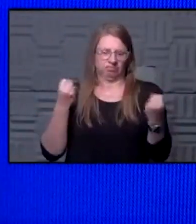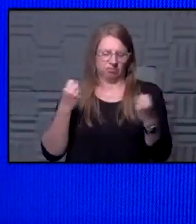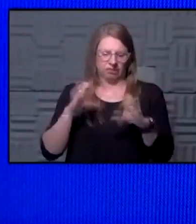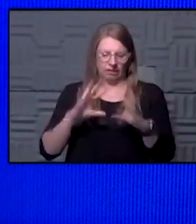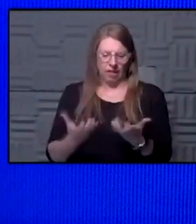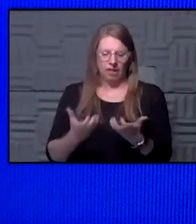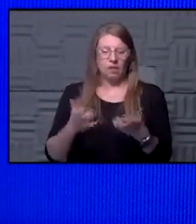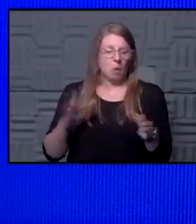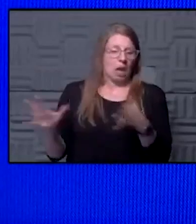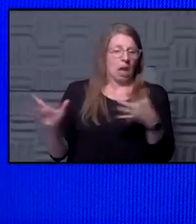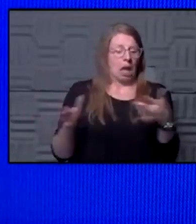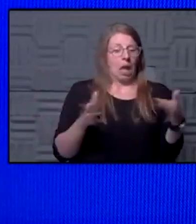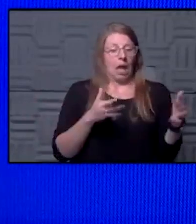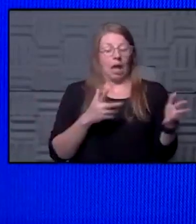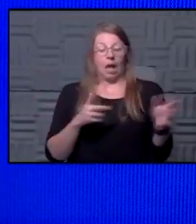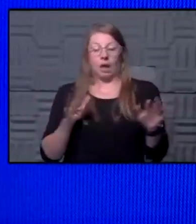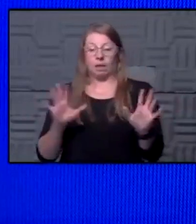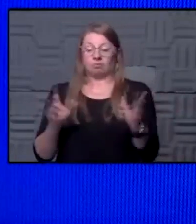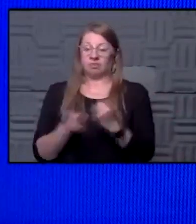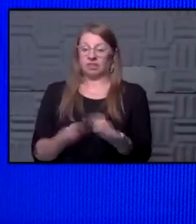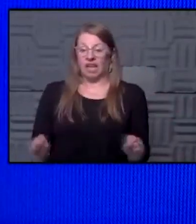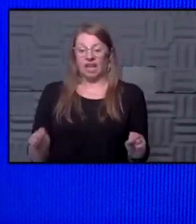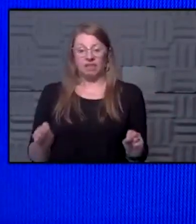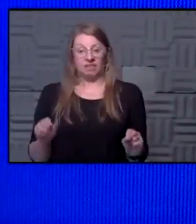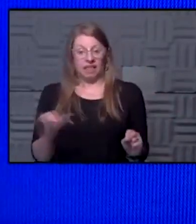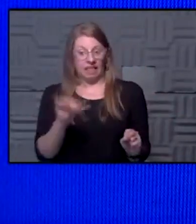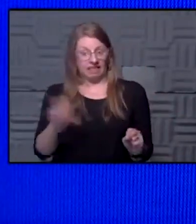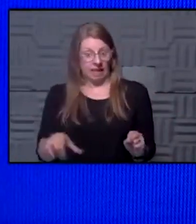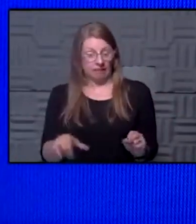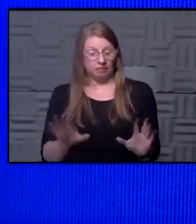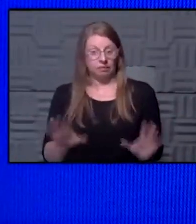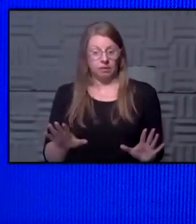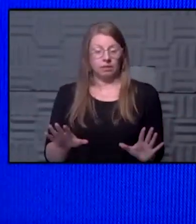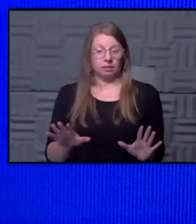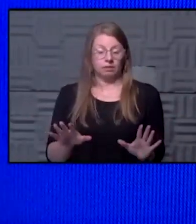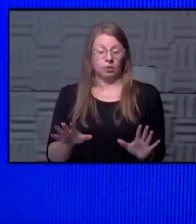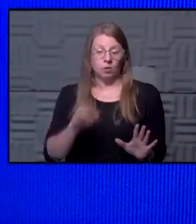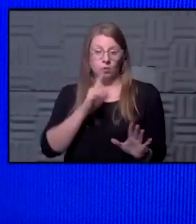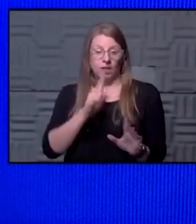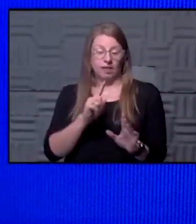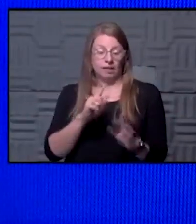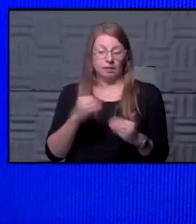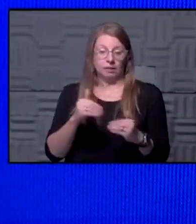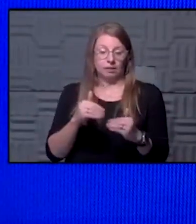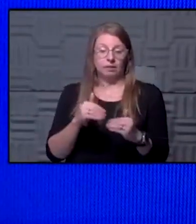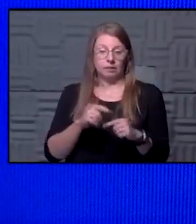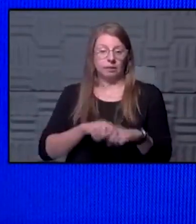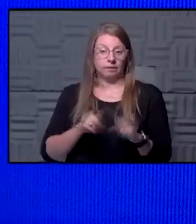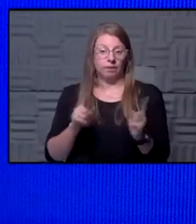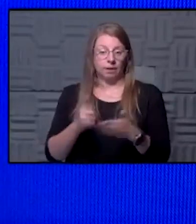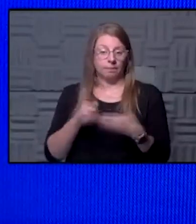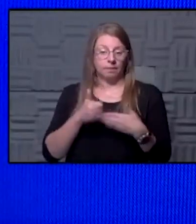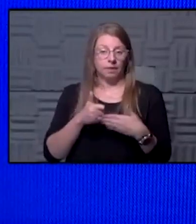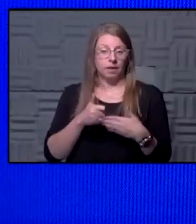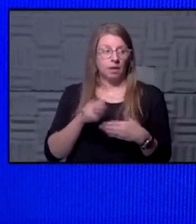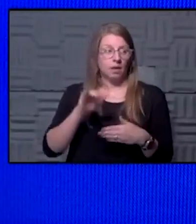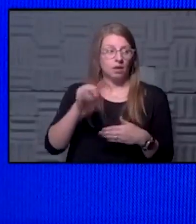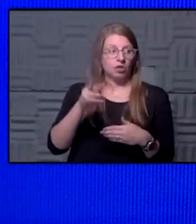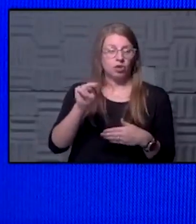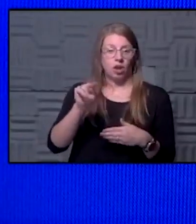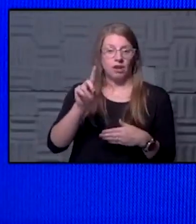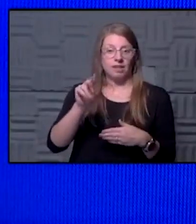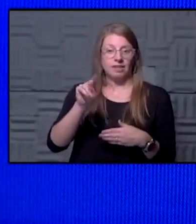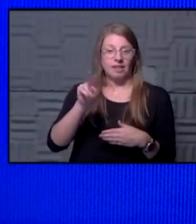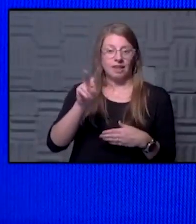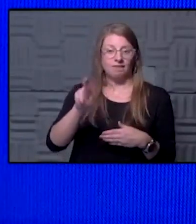wind was blowing. Yeah, I was like, okay, totally safe like that, right? It's just makes a huge difference. Dr. Stites, would you like to share the John Denver song that you